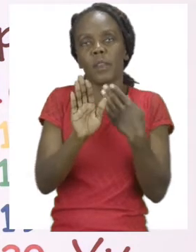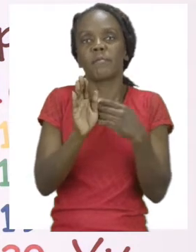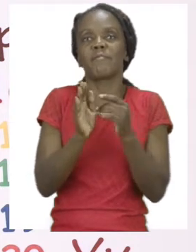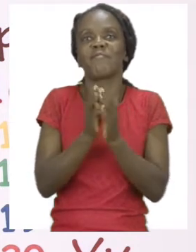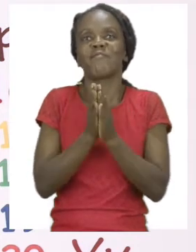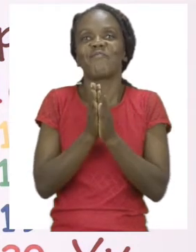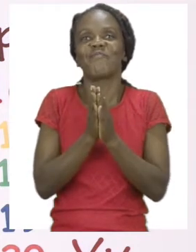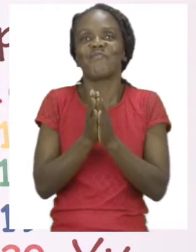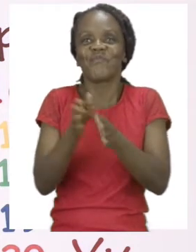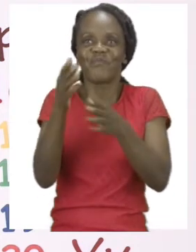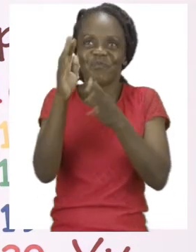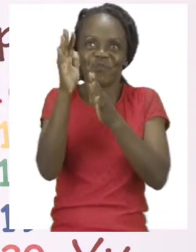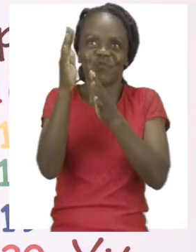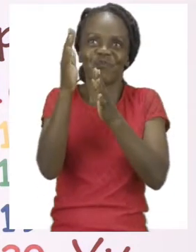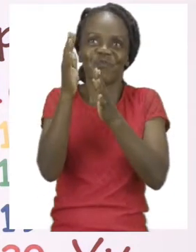away.